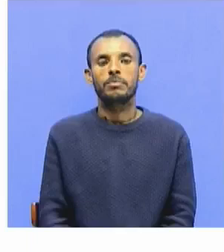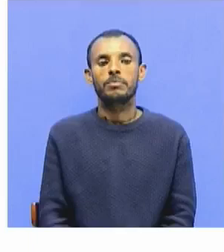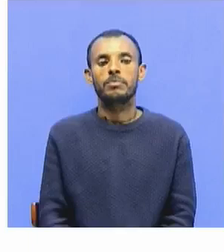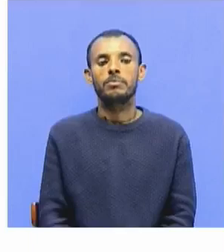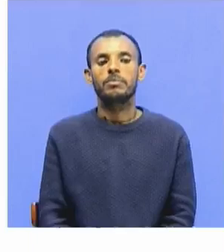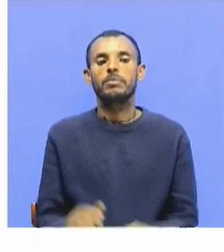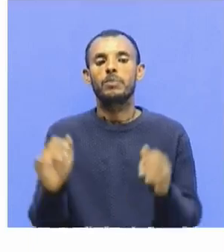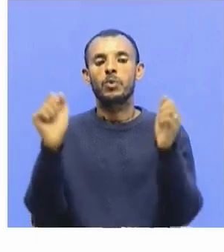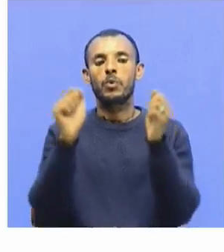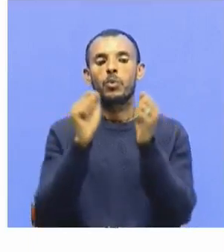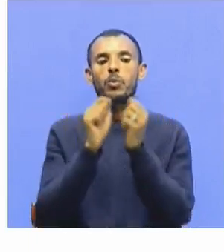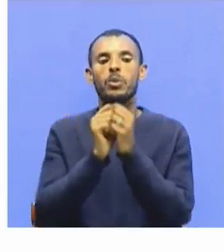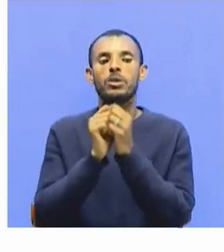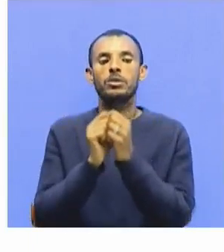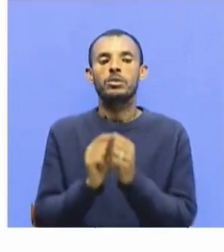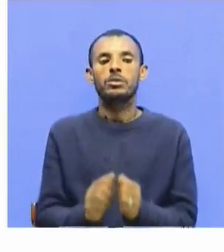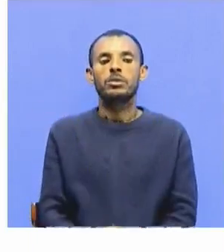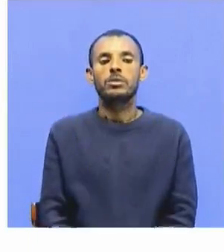with